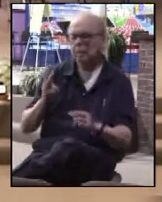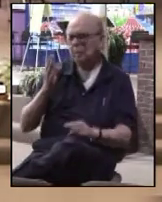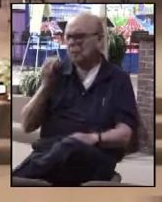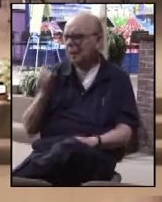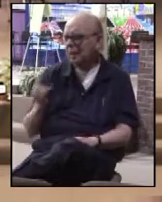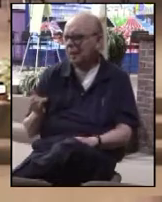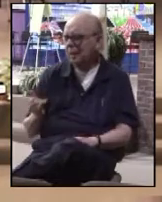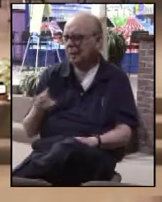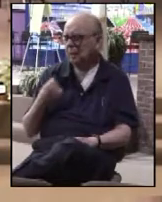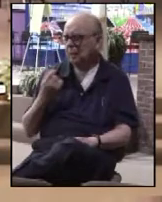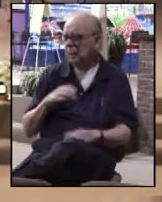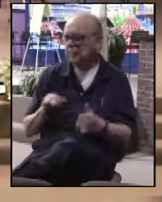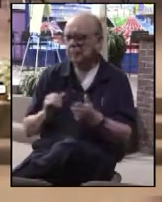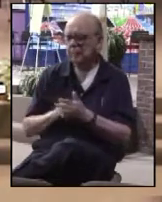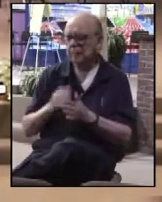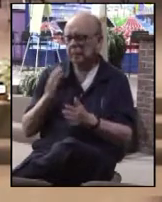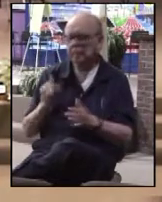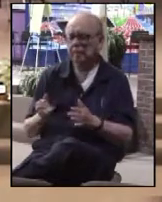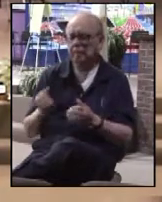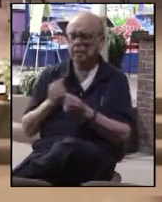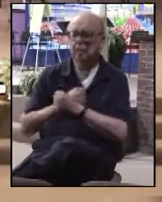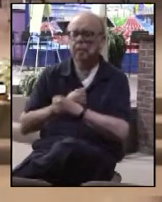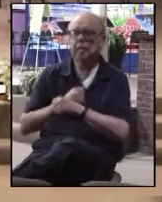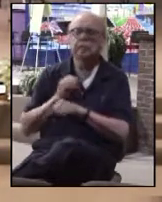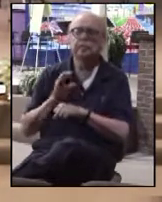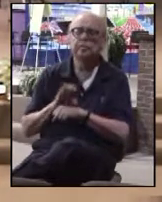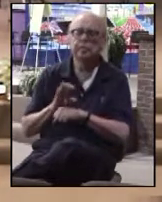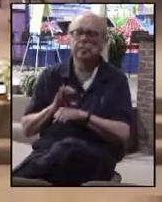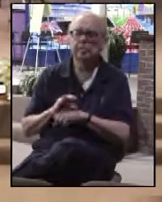why do we do it because we love our church